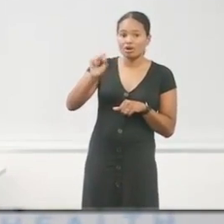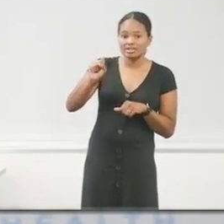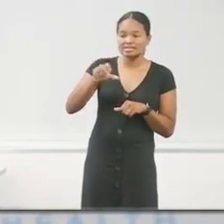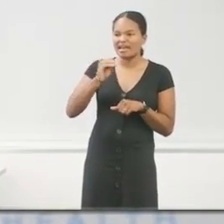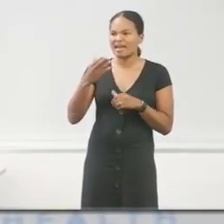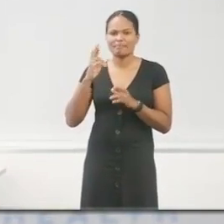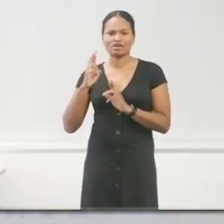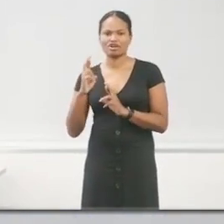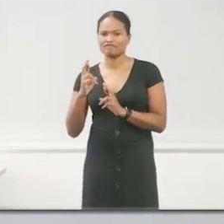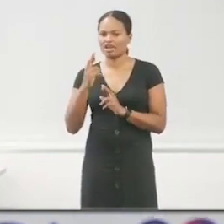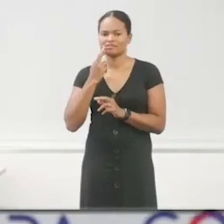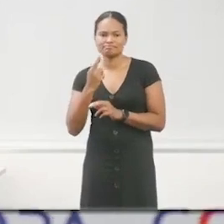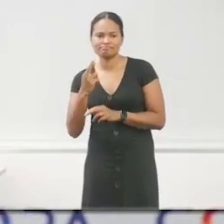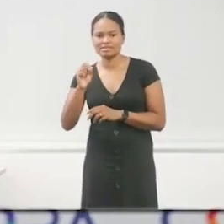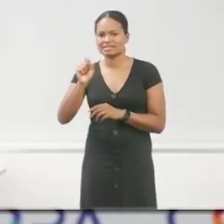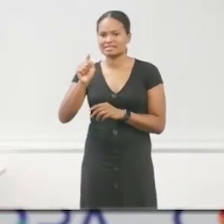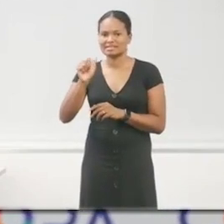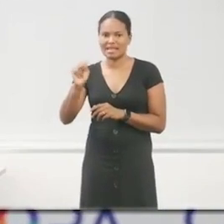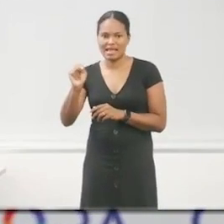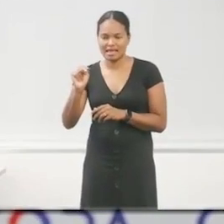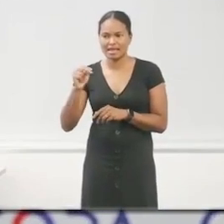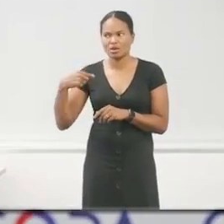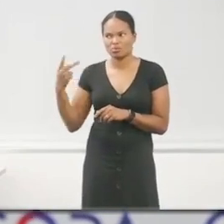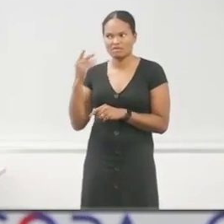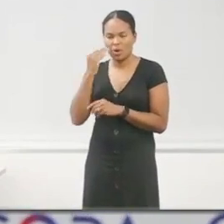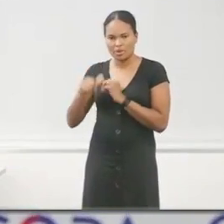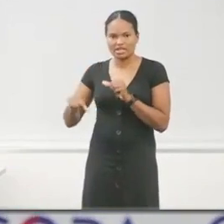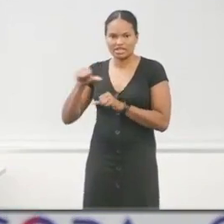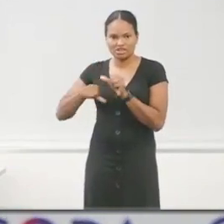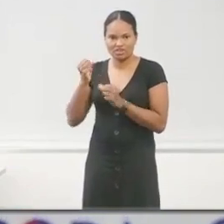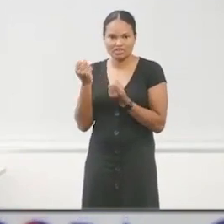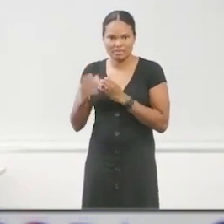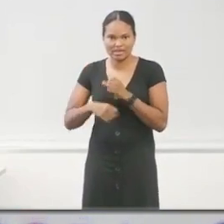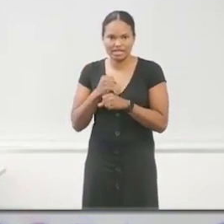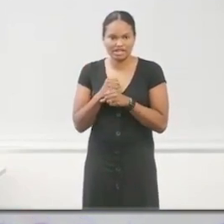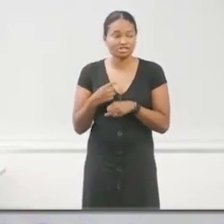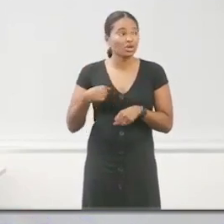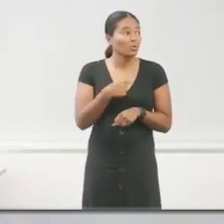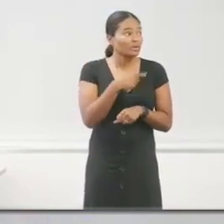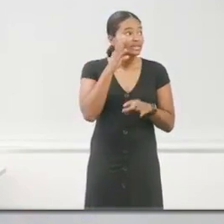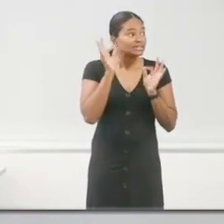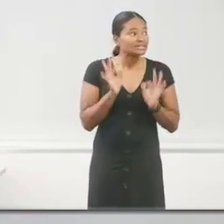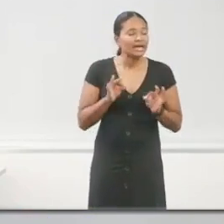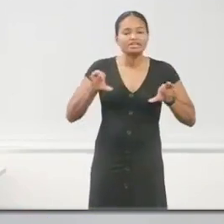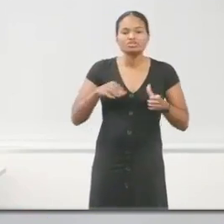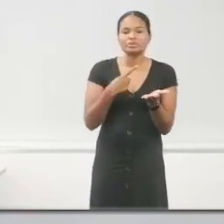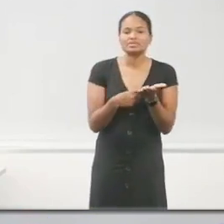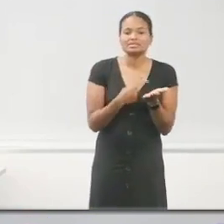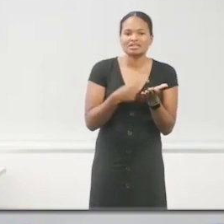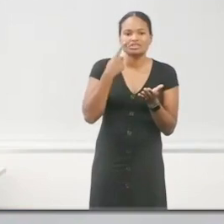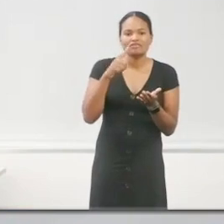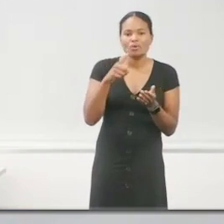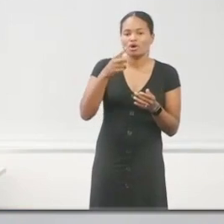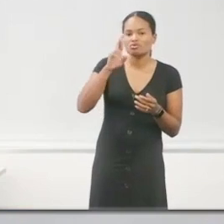I've known for many years now. And we decided to do a tabletop exercise where we invited the Red Cross, Salvation Army, people from the